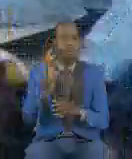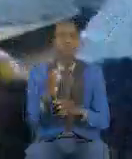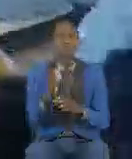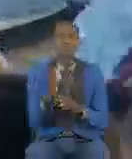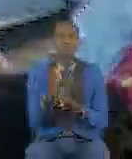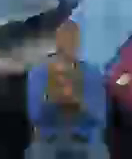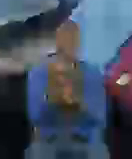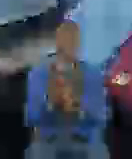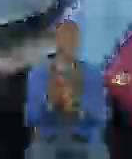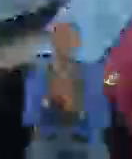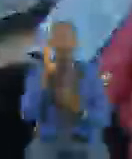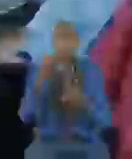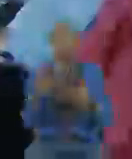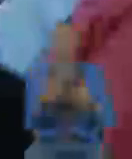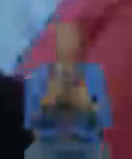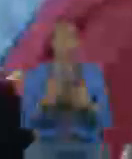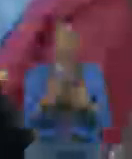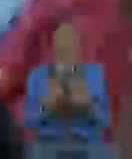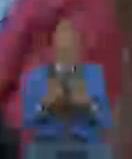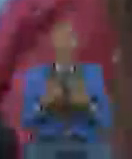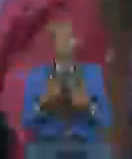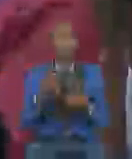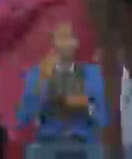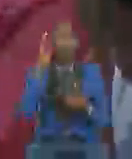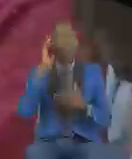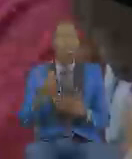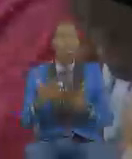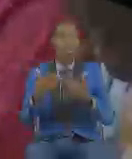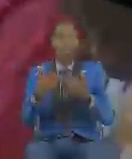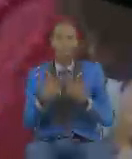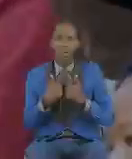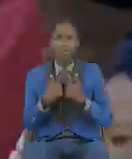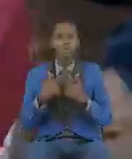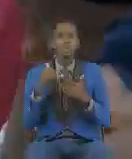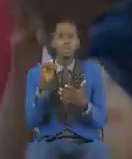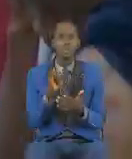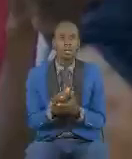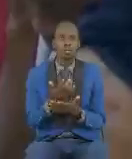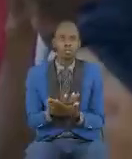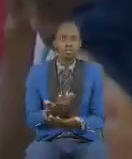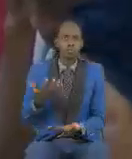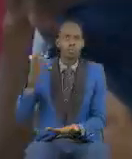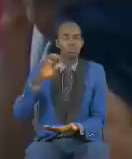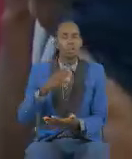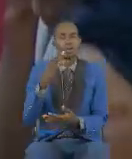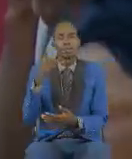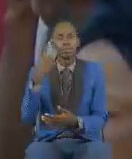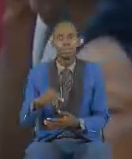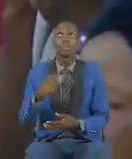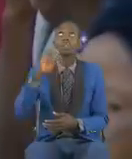and all through your ministry, you will possess that wealth of the grace of God in